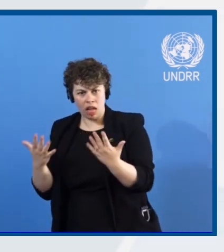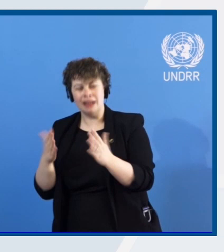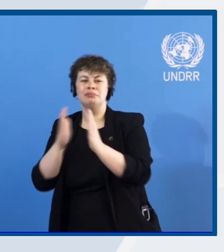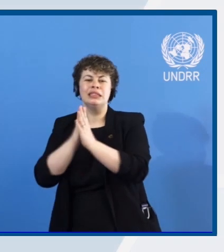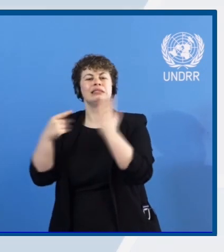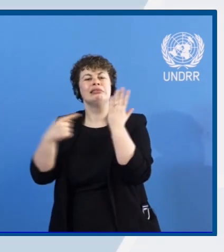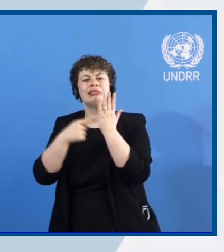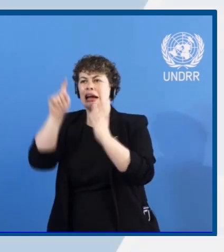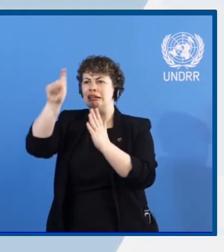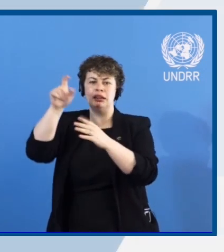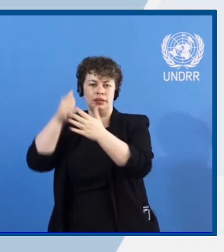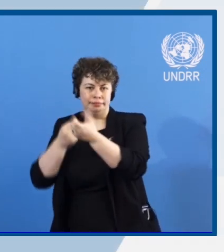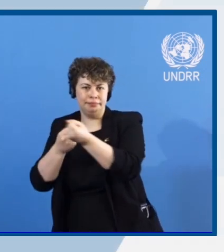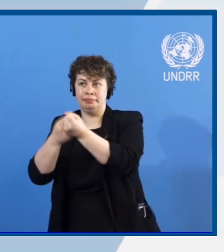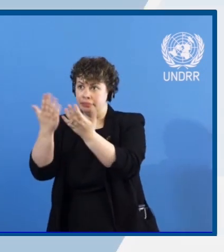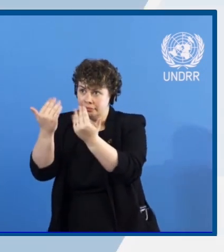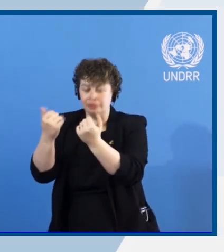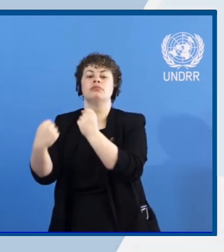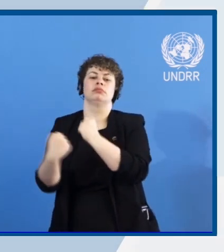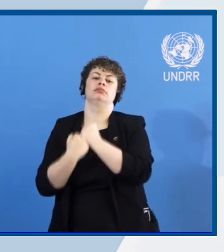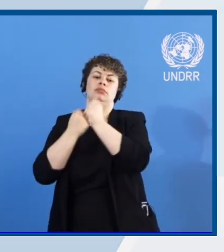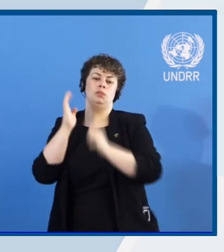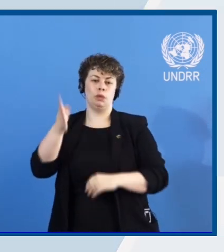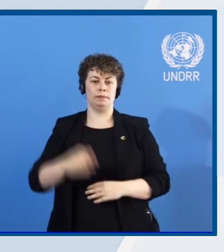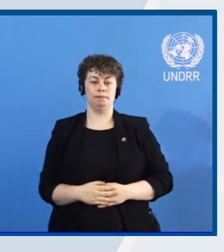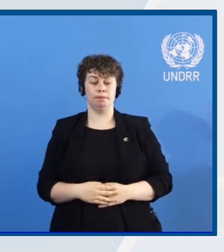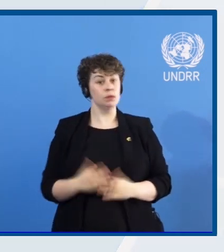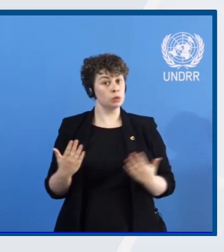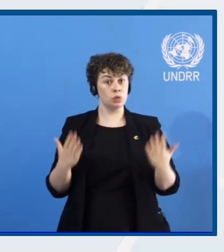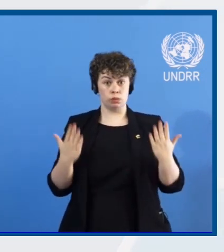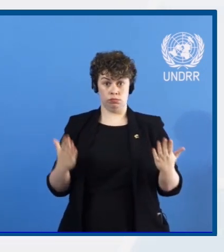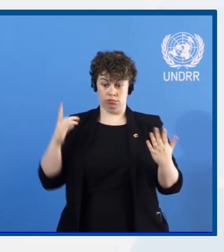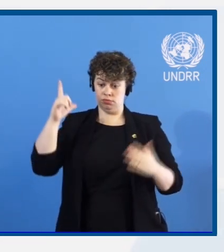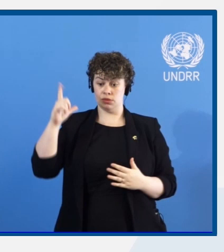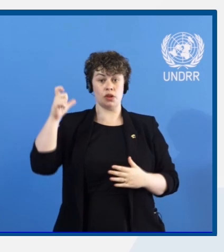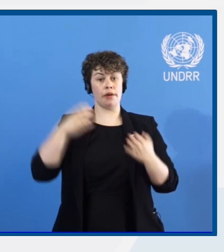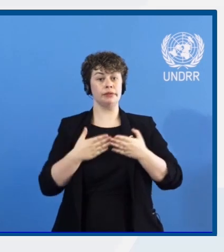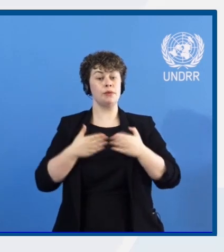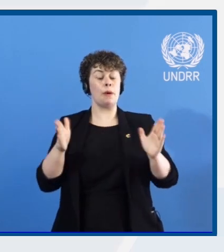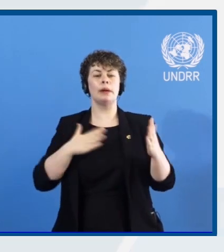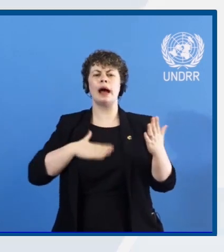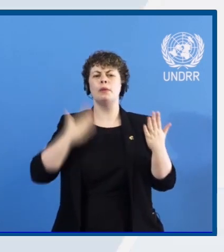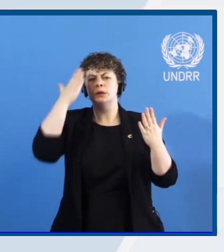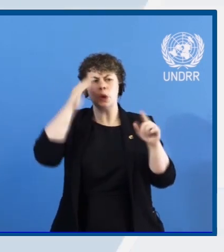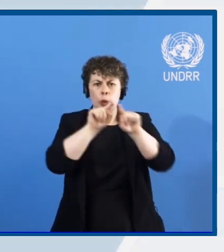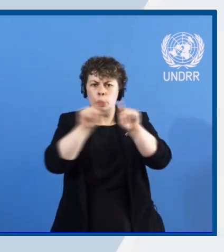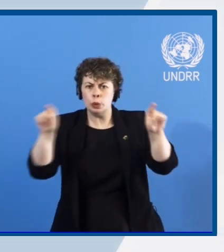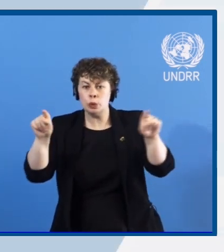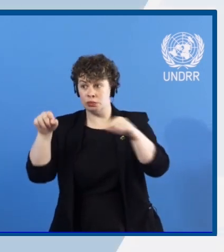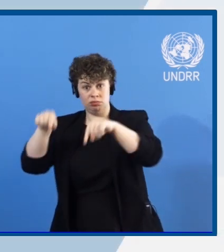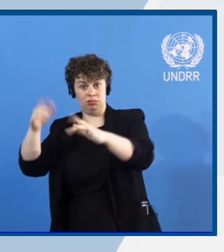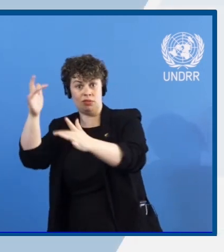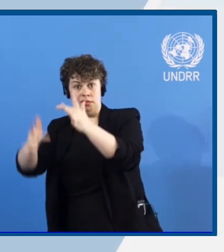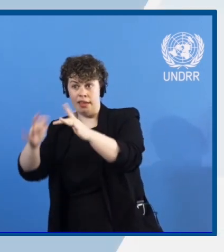to kick off today's session, I would like to ask your opinion, you are online and you in the